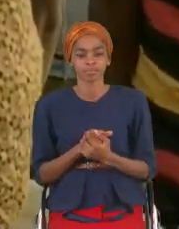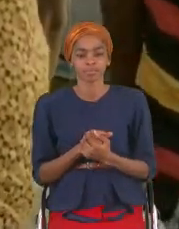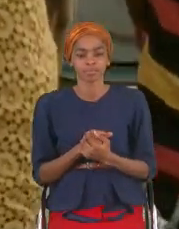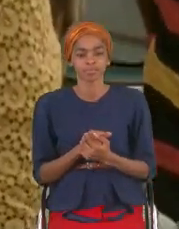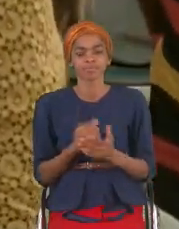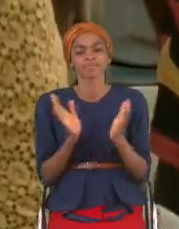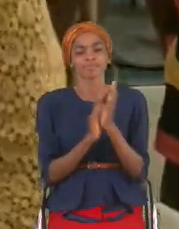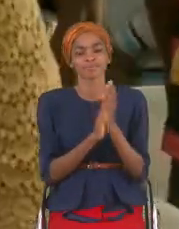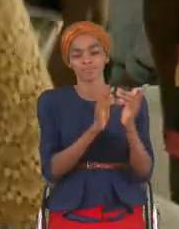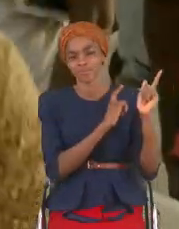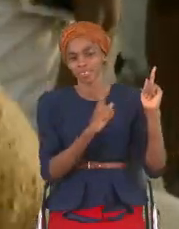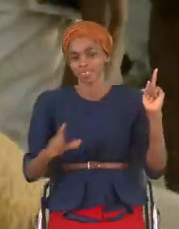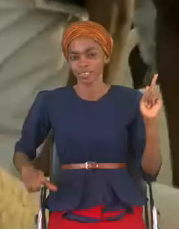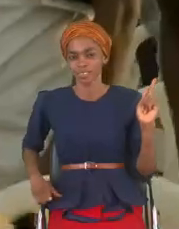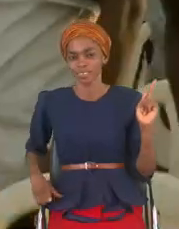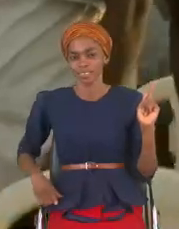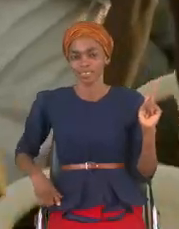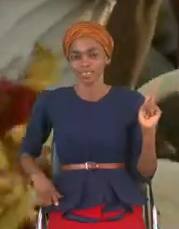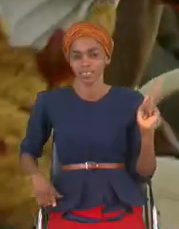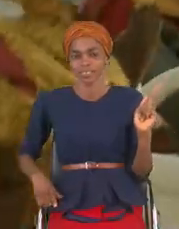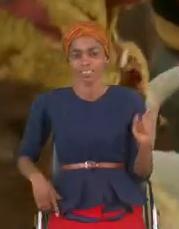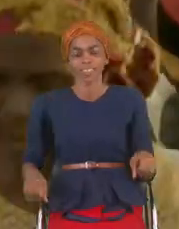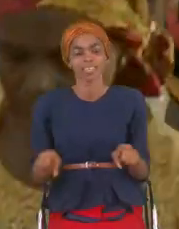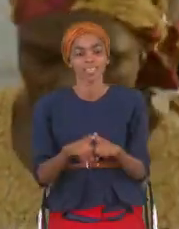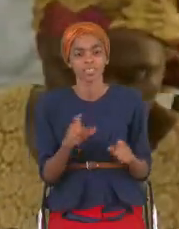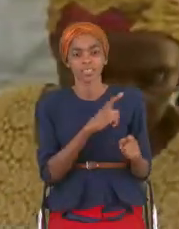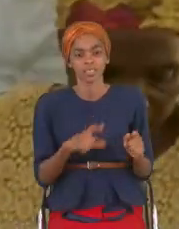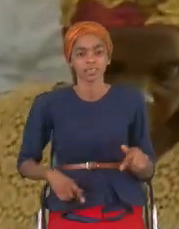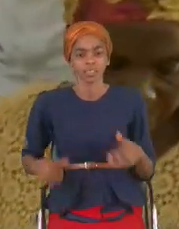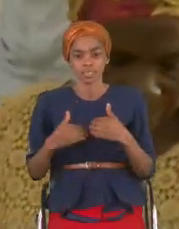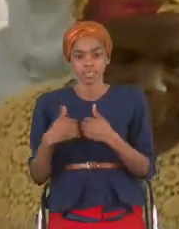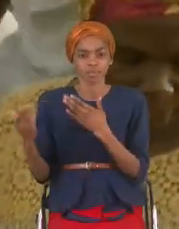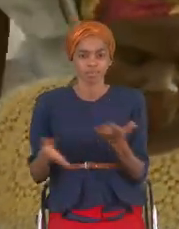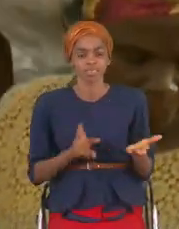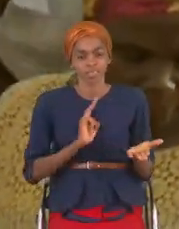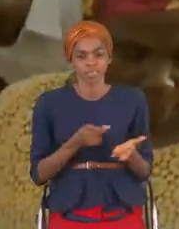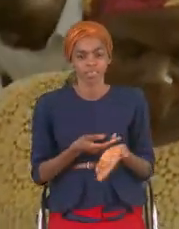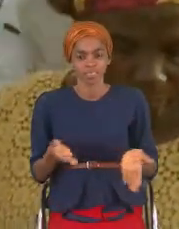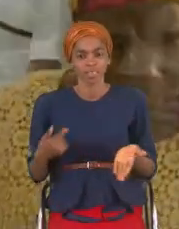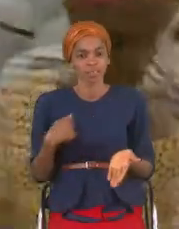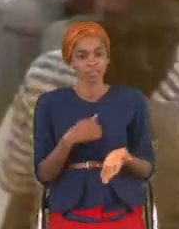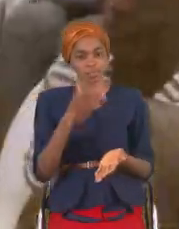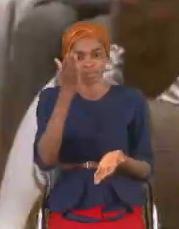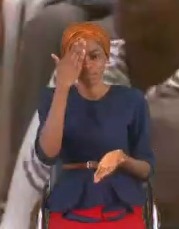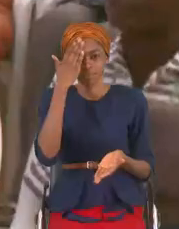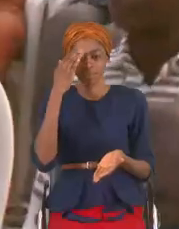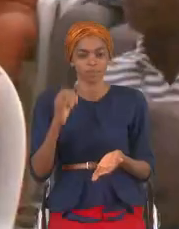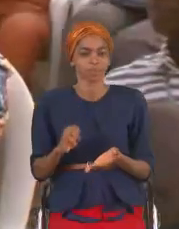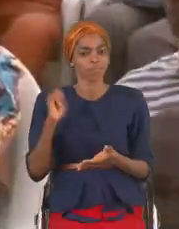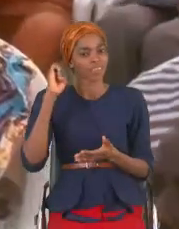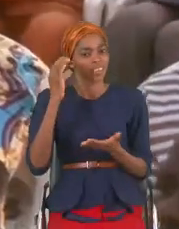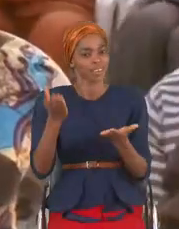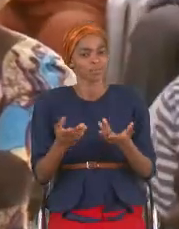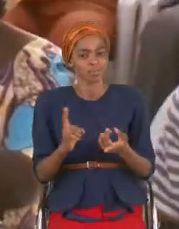Praise the Lord. As the Lord has brought us here, we know He wants to